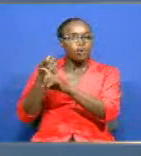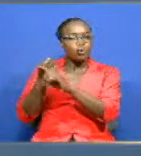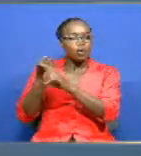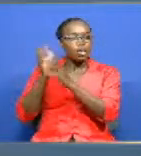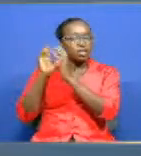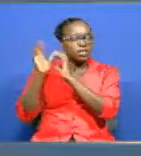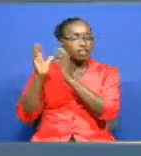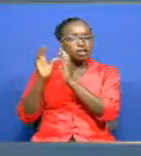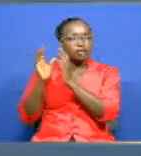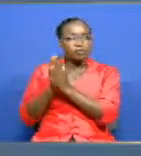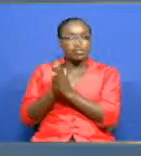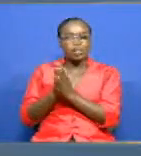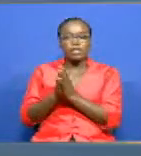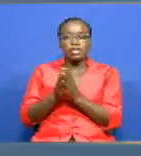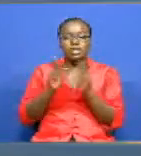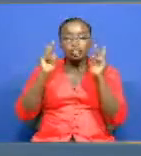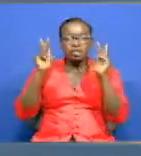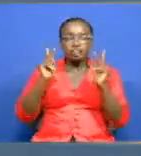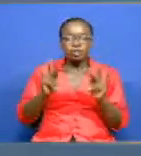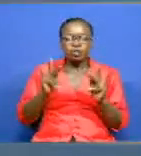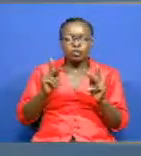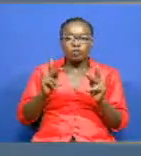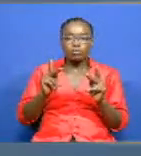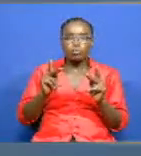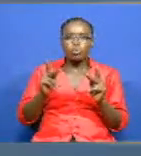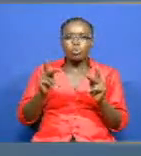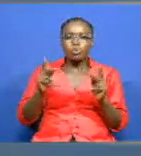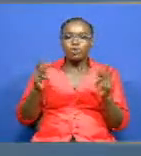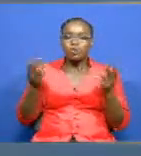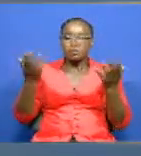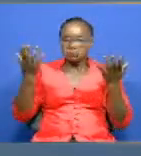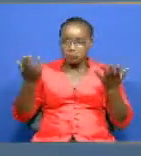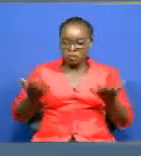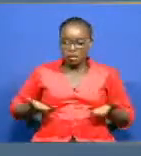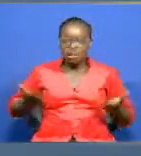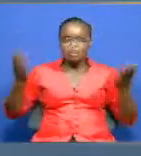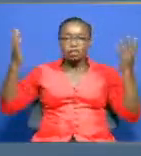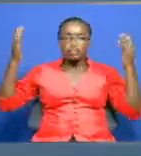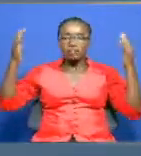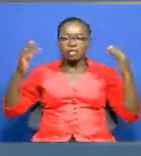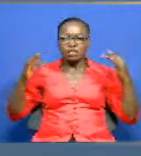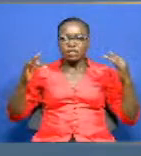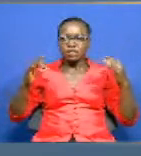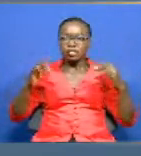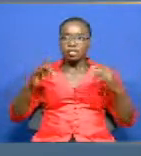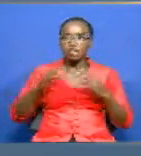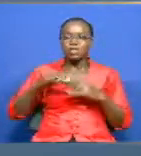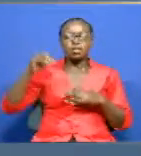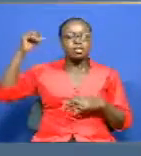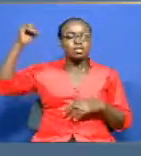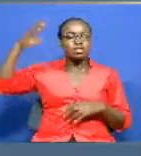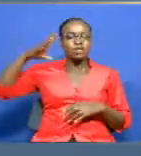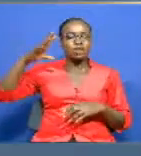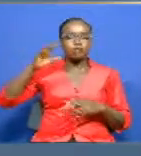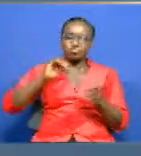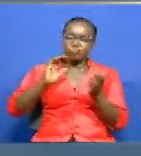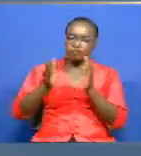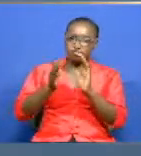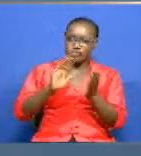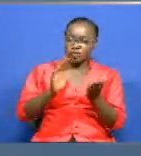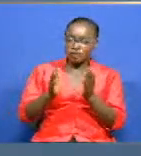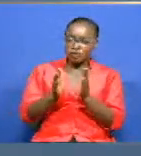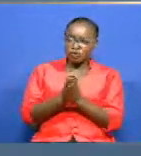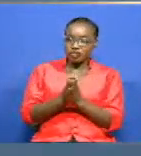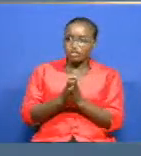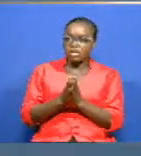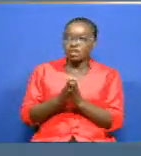of Kisumu and its environs, however, will be waking up to light rains in the morning, accompanied by sunny intervals. Lodwar all the way to the